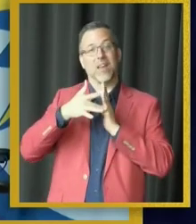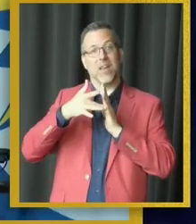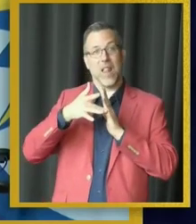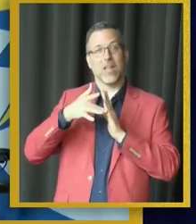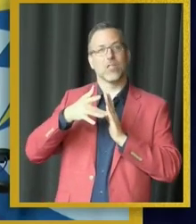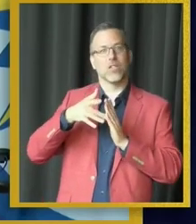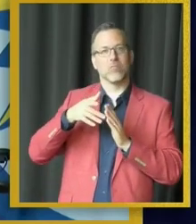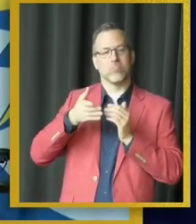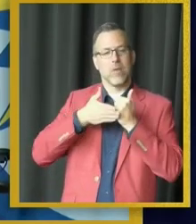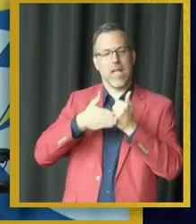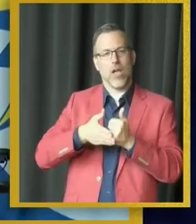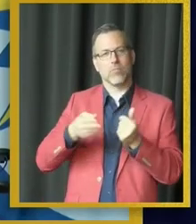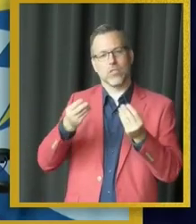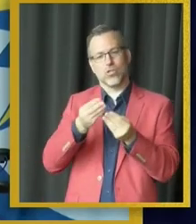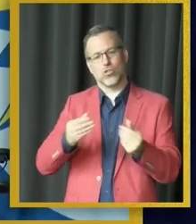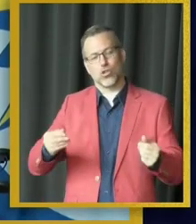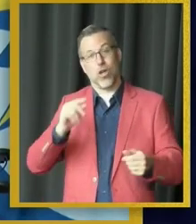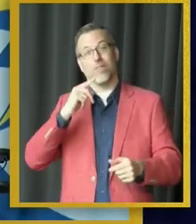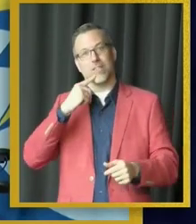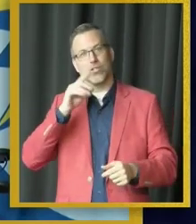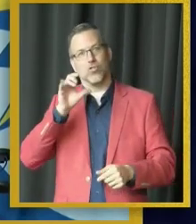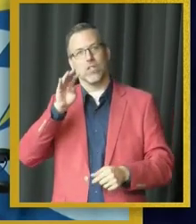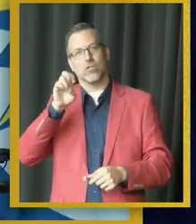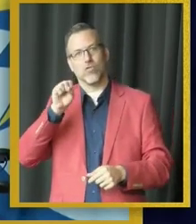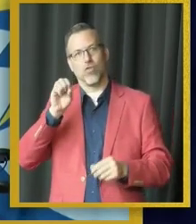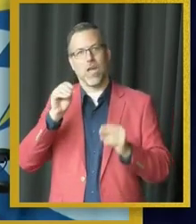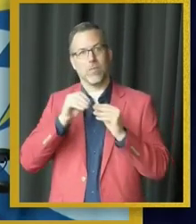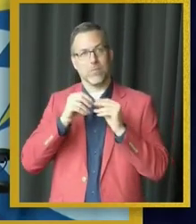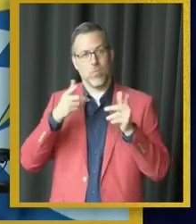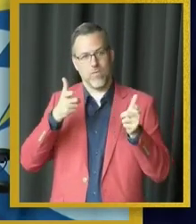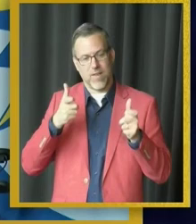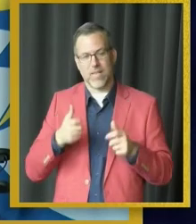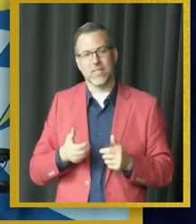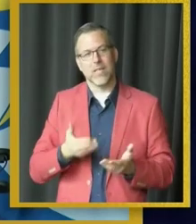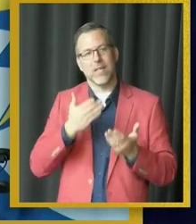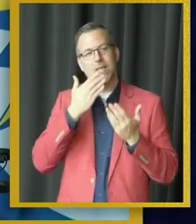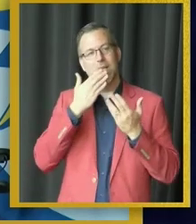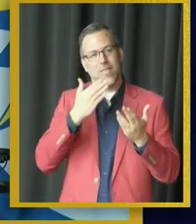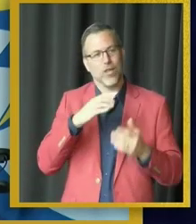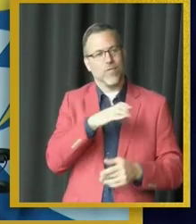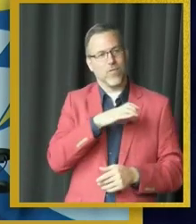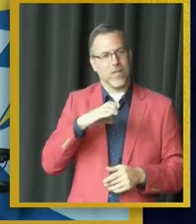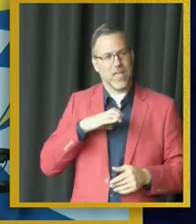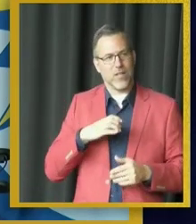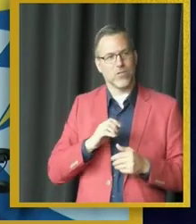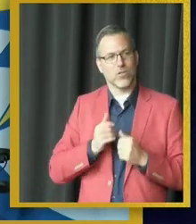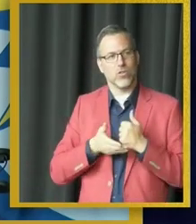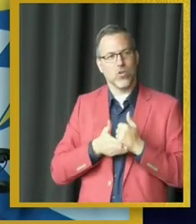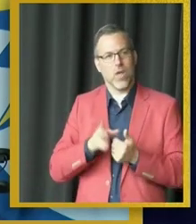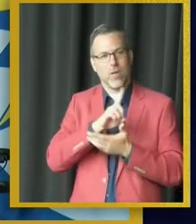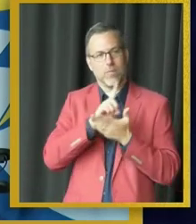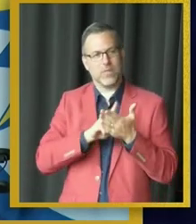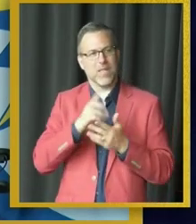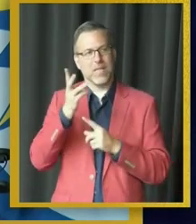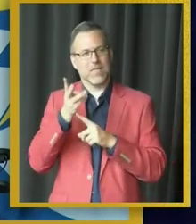allows us to solve serious crimes faster. Now, I'm grateful to the council for helping design a six-month pilot program that deploys this new